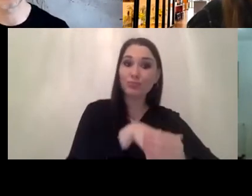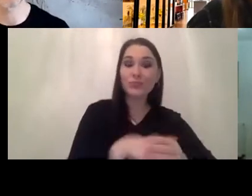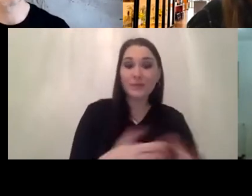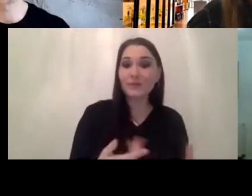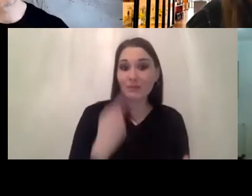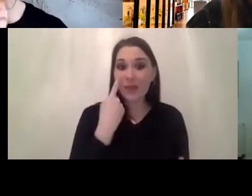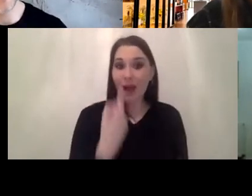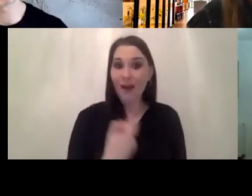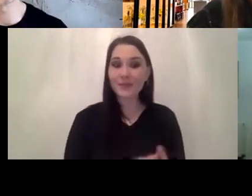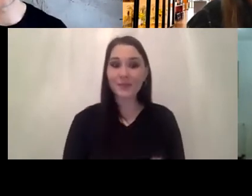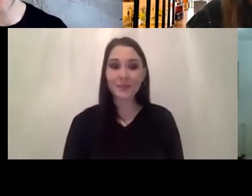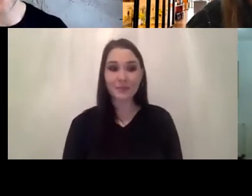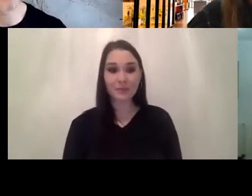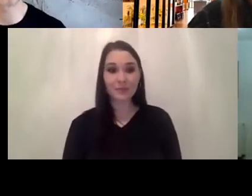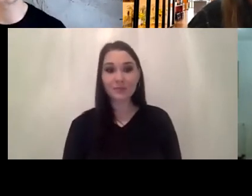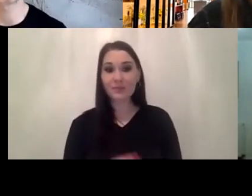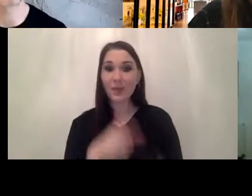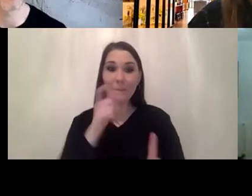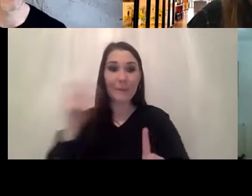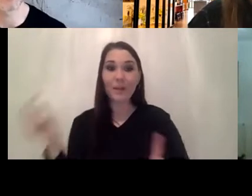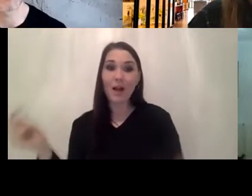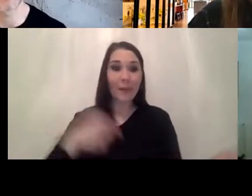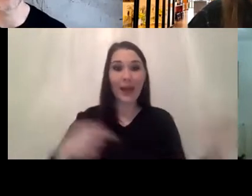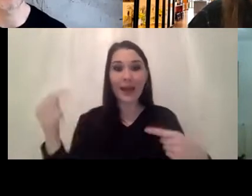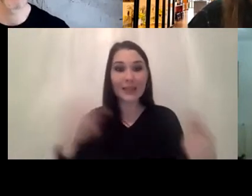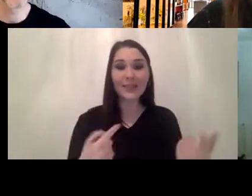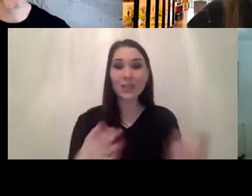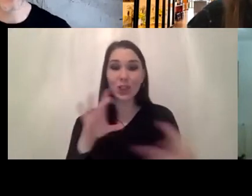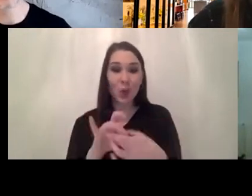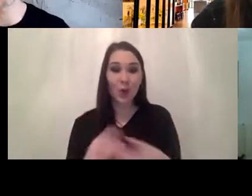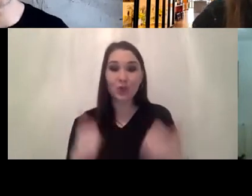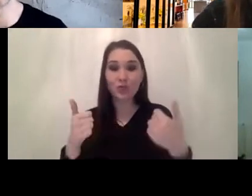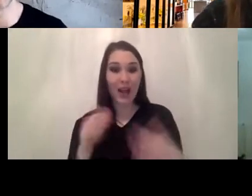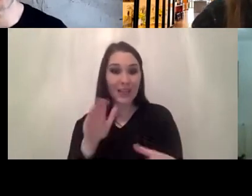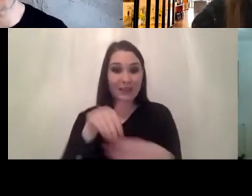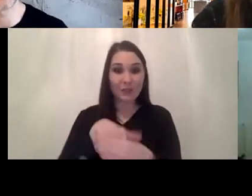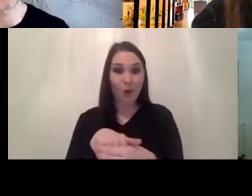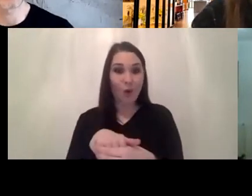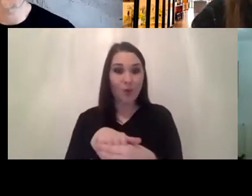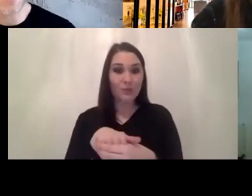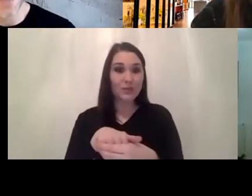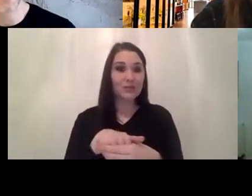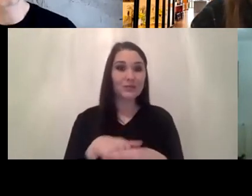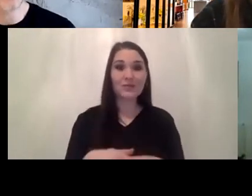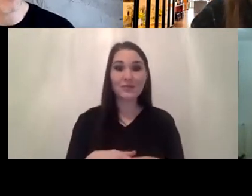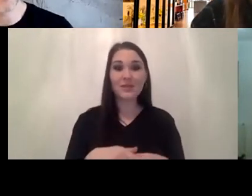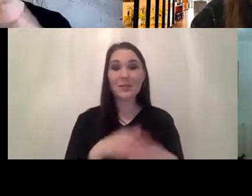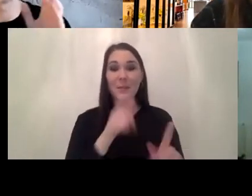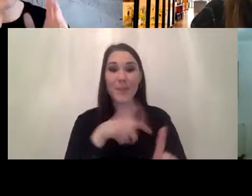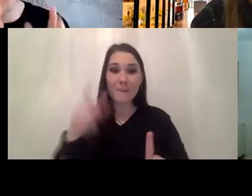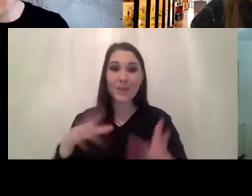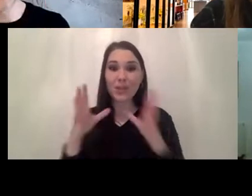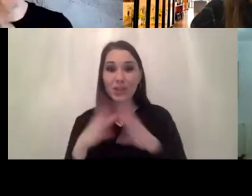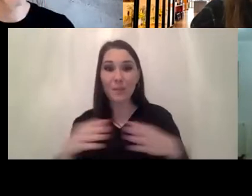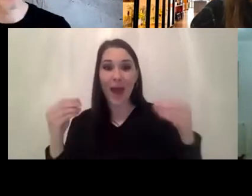sure it works, but people can come in and join. And we had some really great contributions. And again, we've got people in Japan, in Australia,